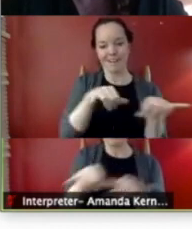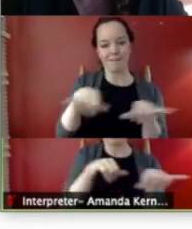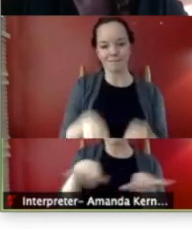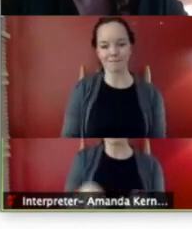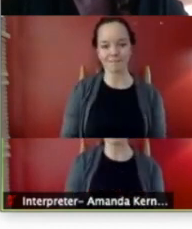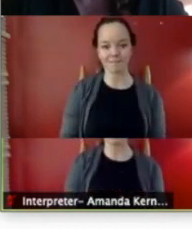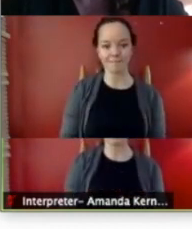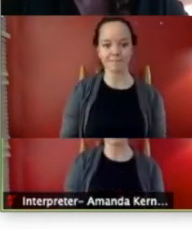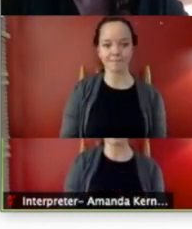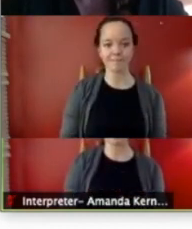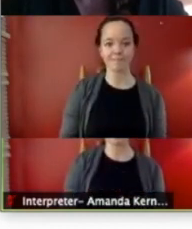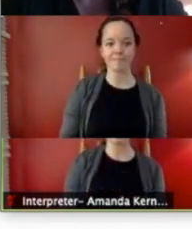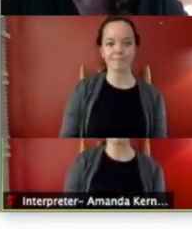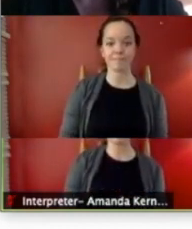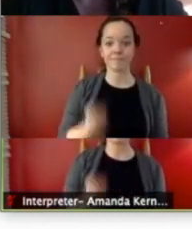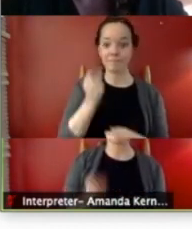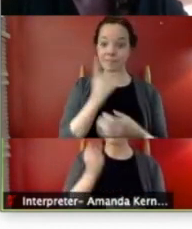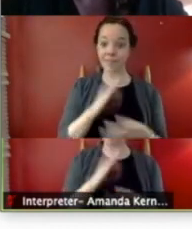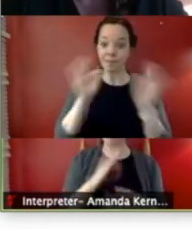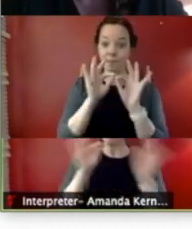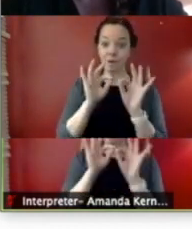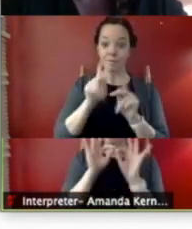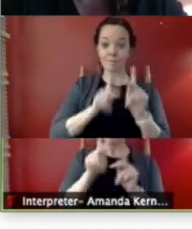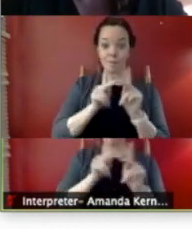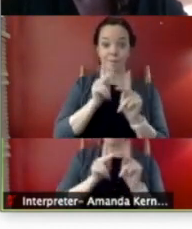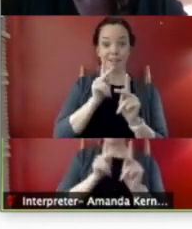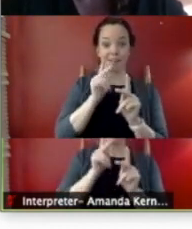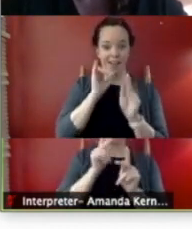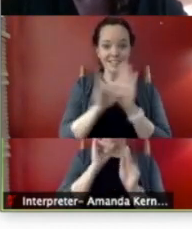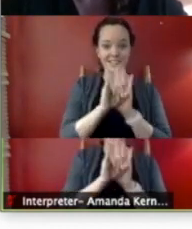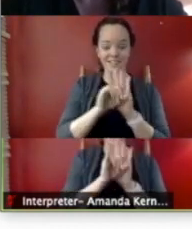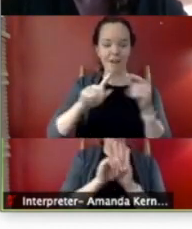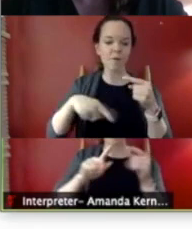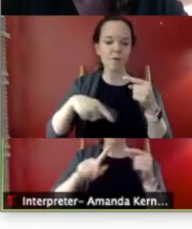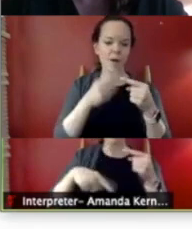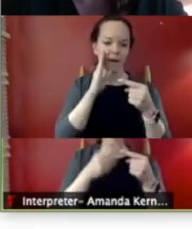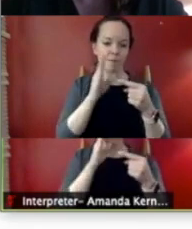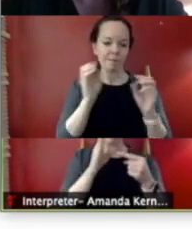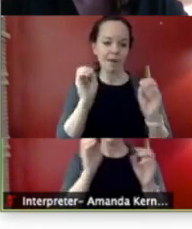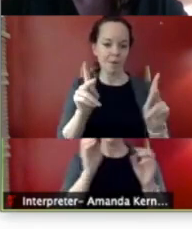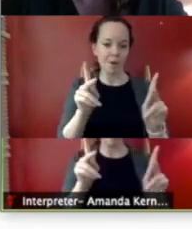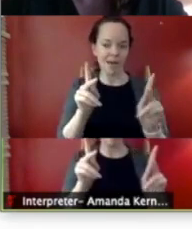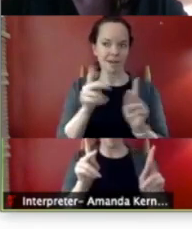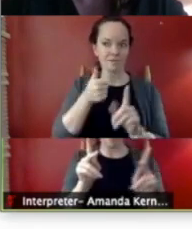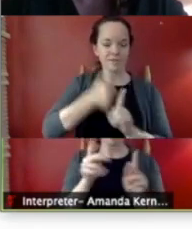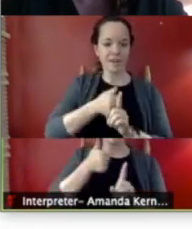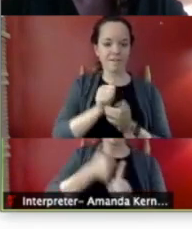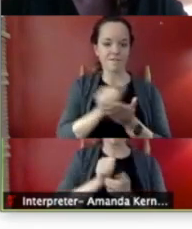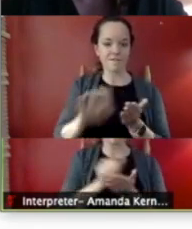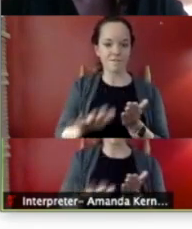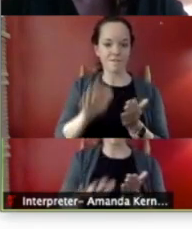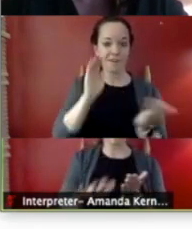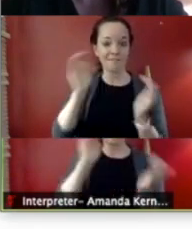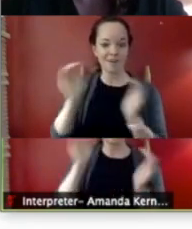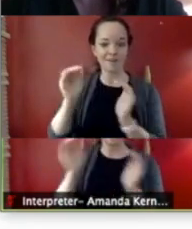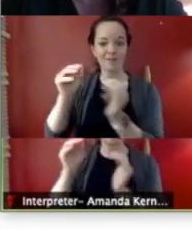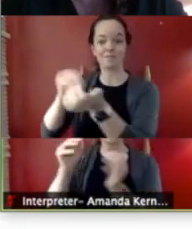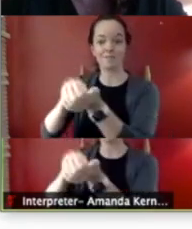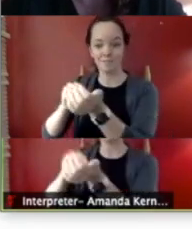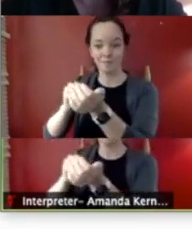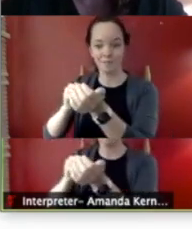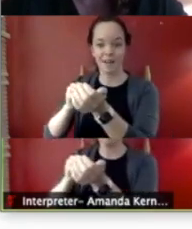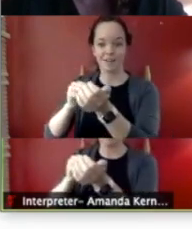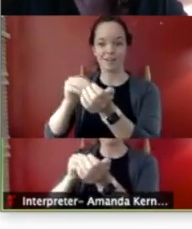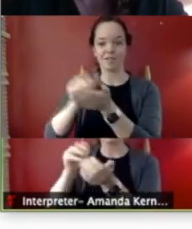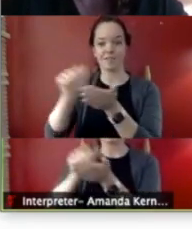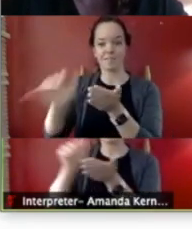Now, importantly, people identified when it would be okay to self-remove in comparison to when provider removal or assessment would be